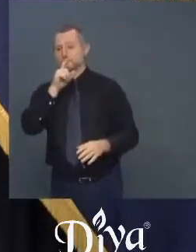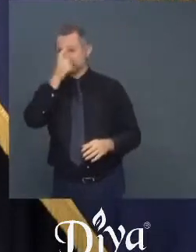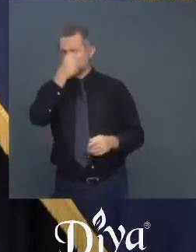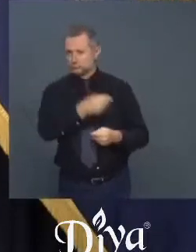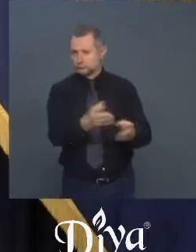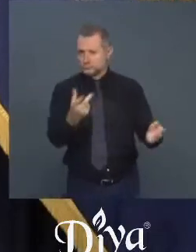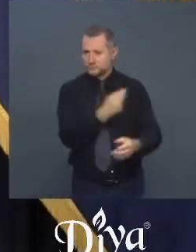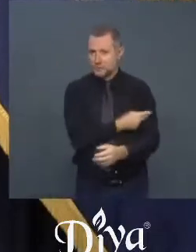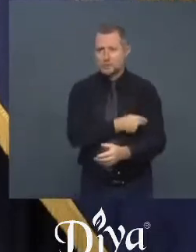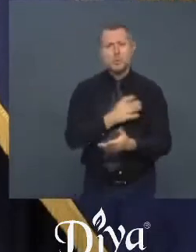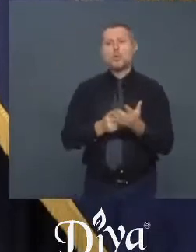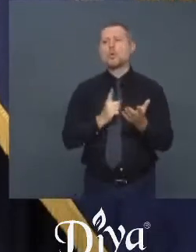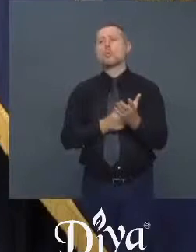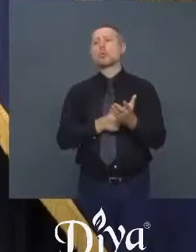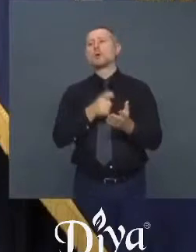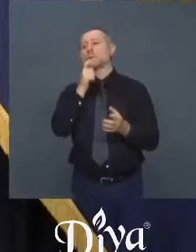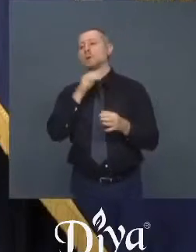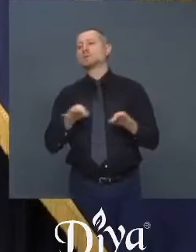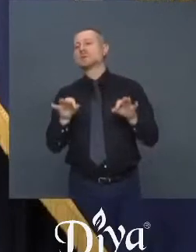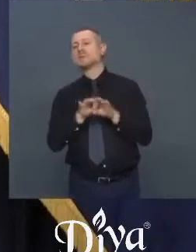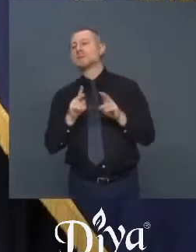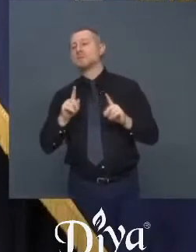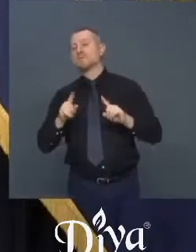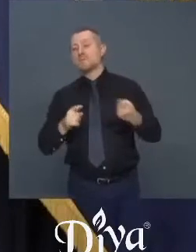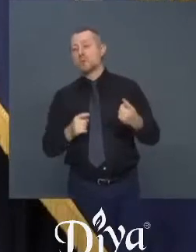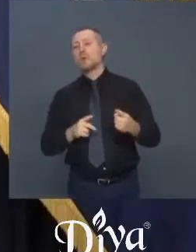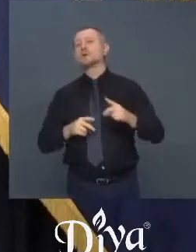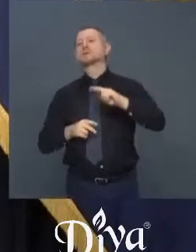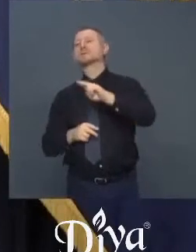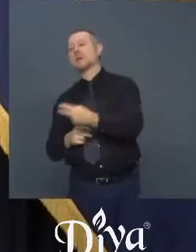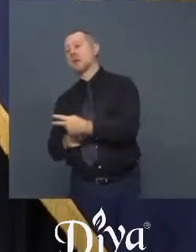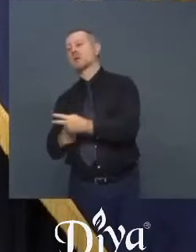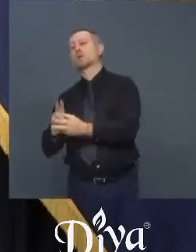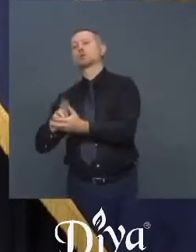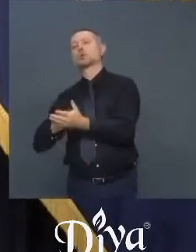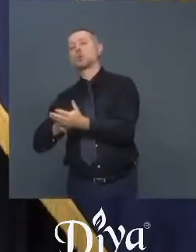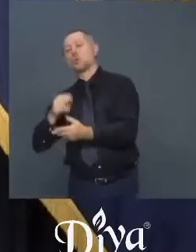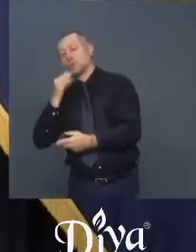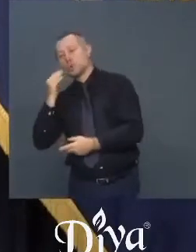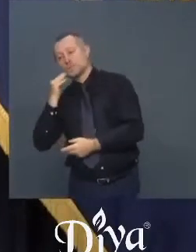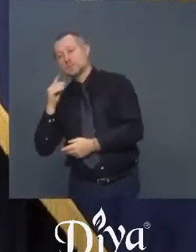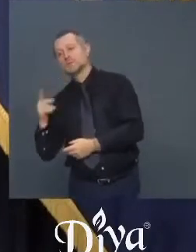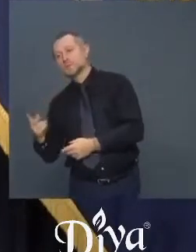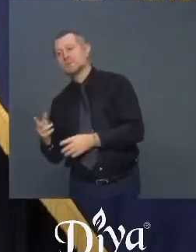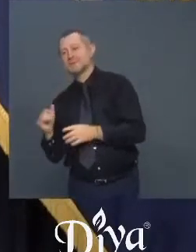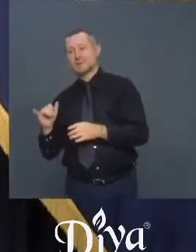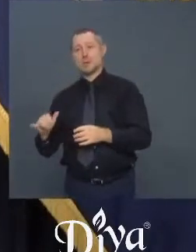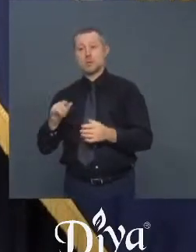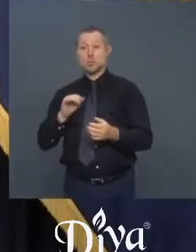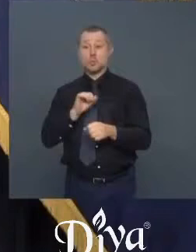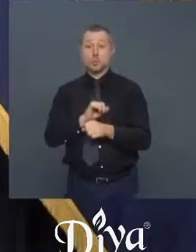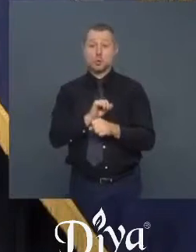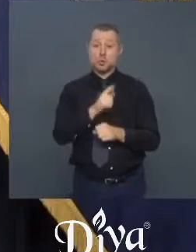argue essential workers before nursing homes because they're being exposed.